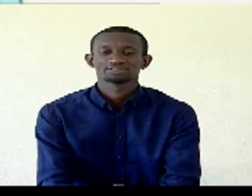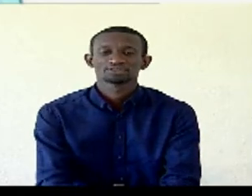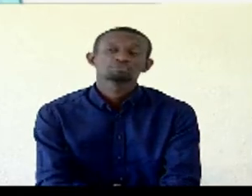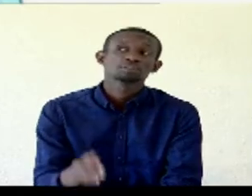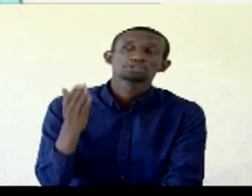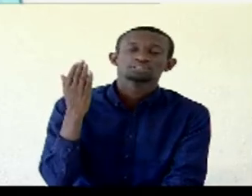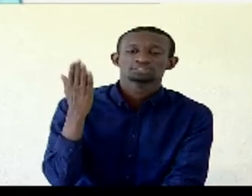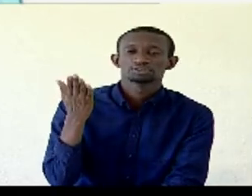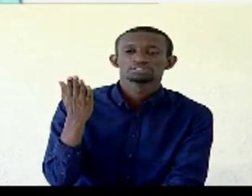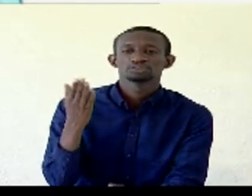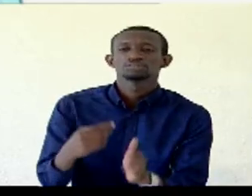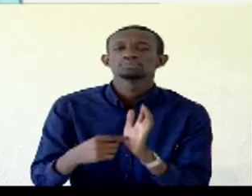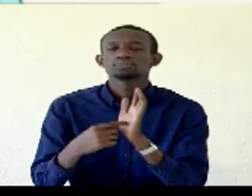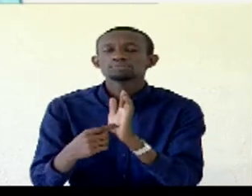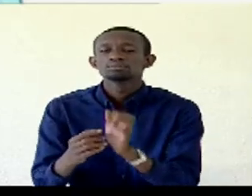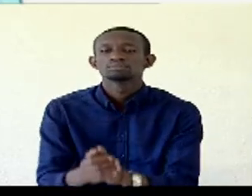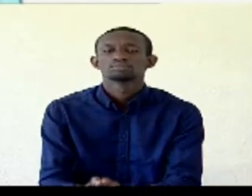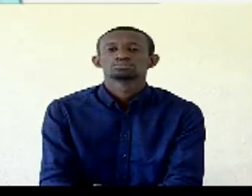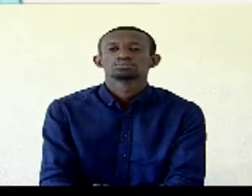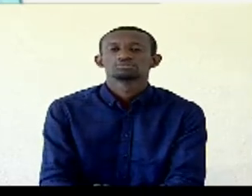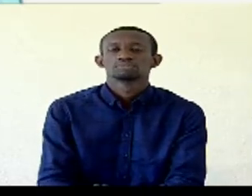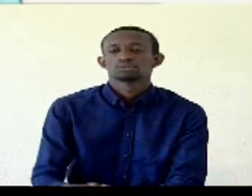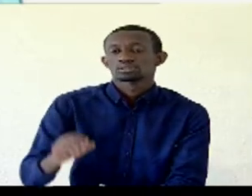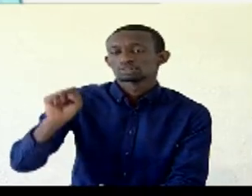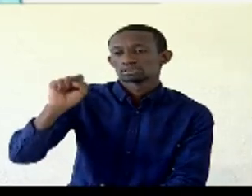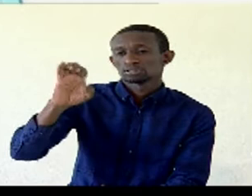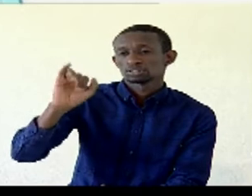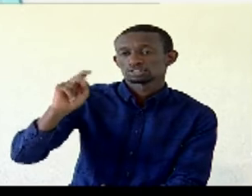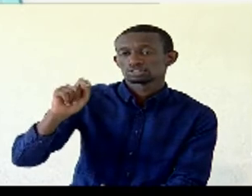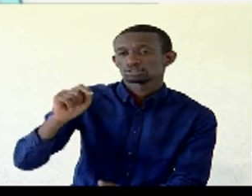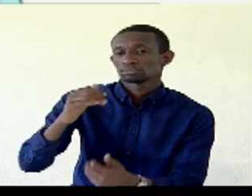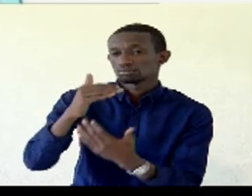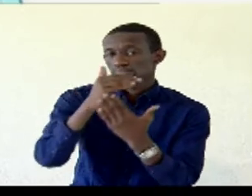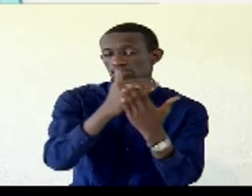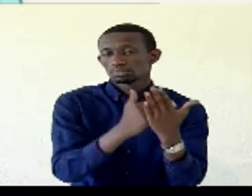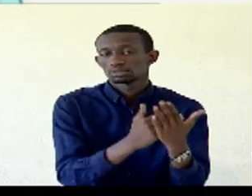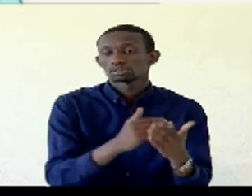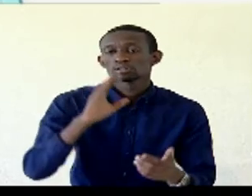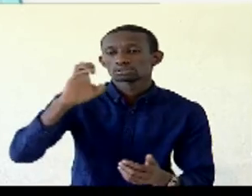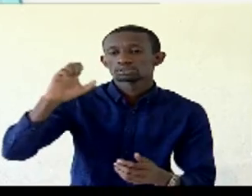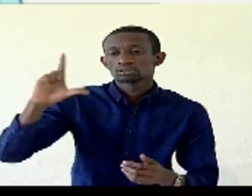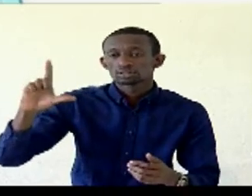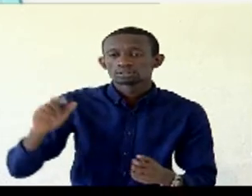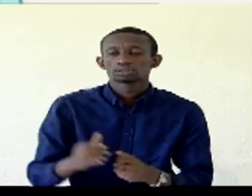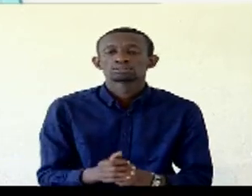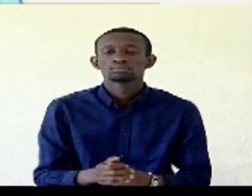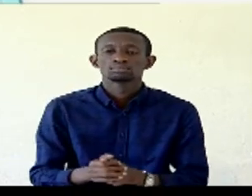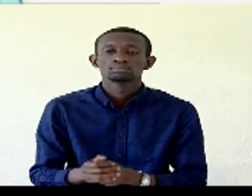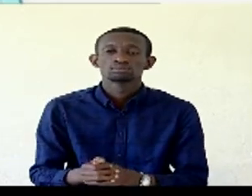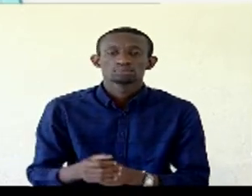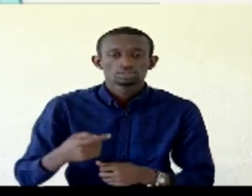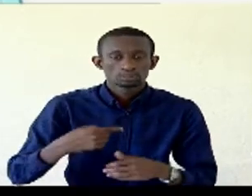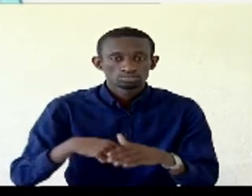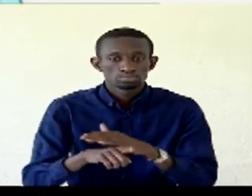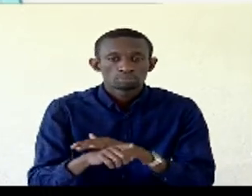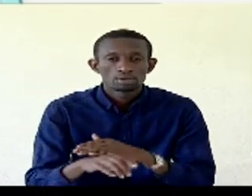This represents a section of cells going through the process of mitotic division. So I'm not saying cell